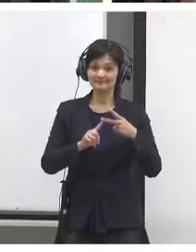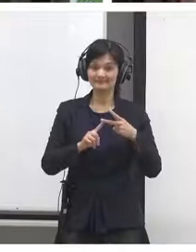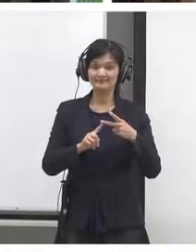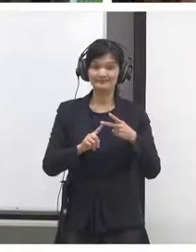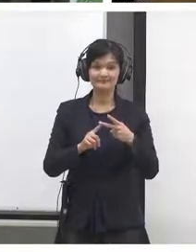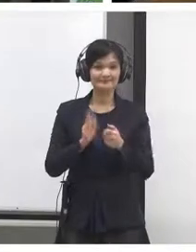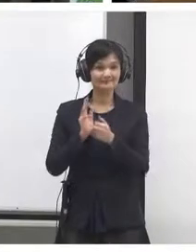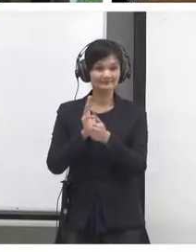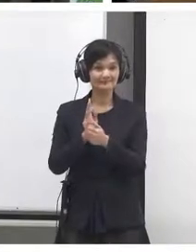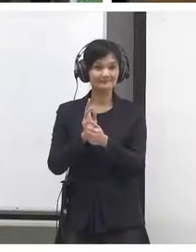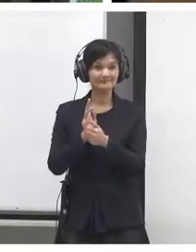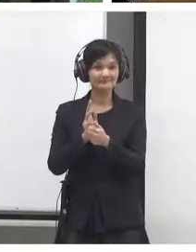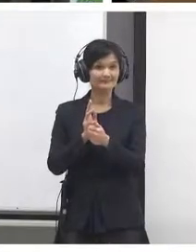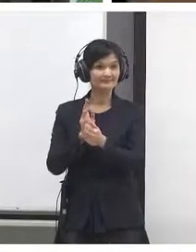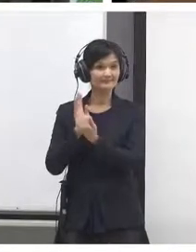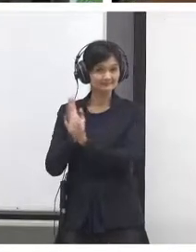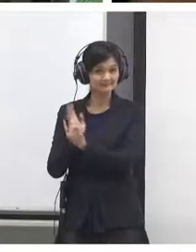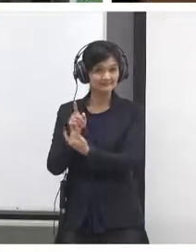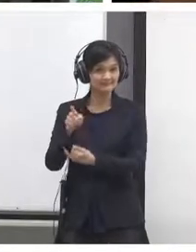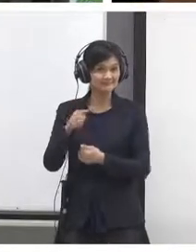Mm-hmm. Okay, let me go first. Okay.